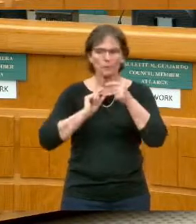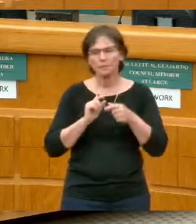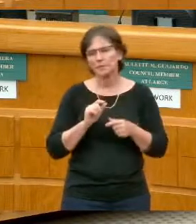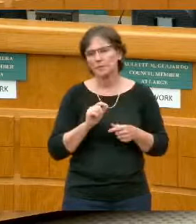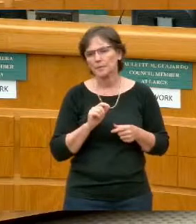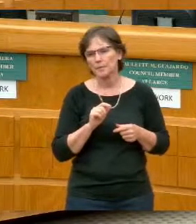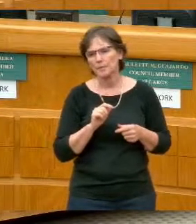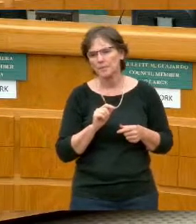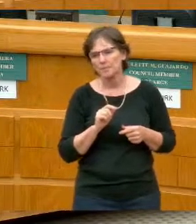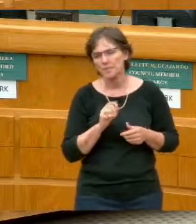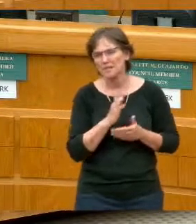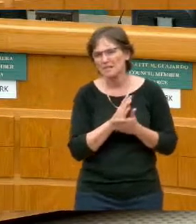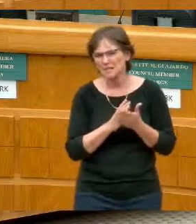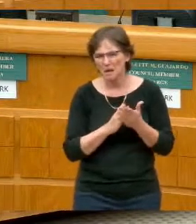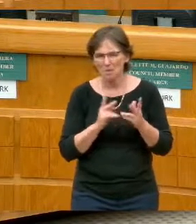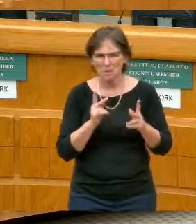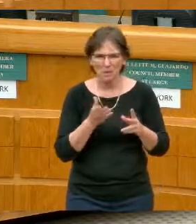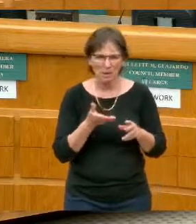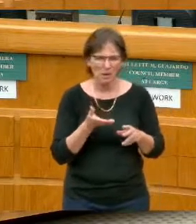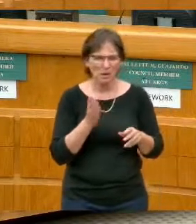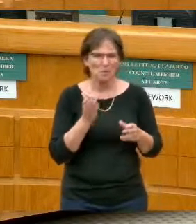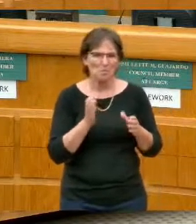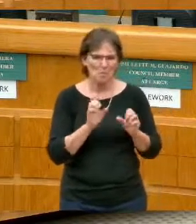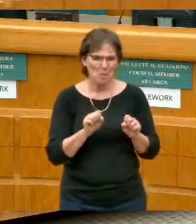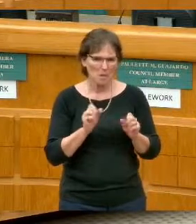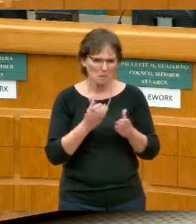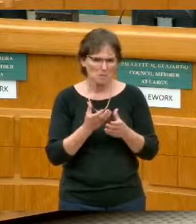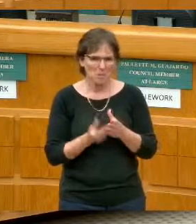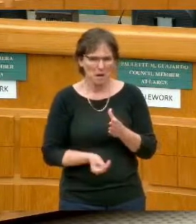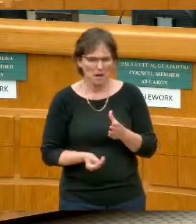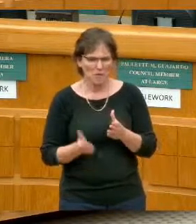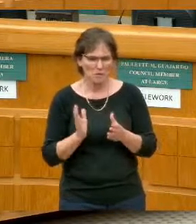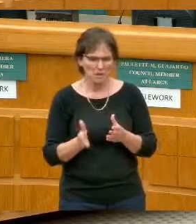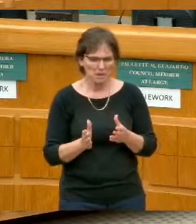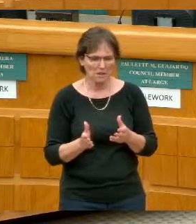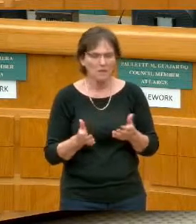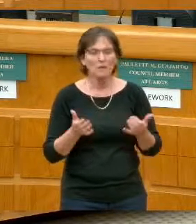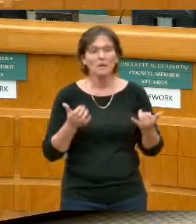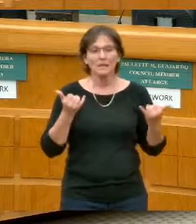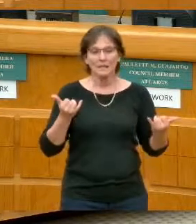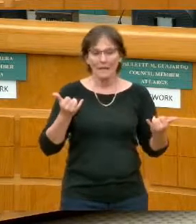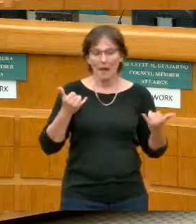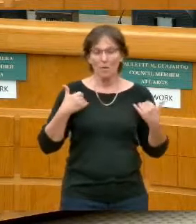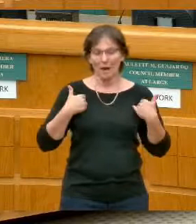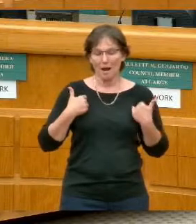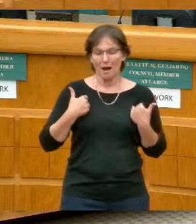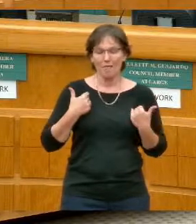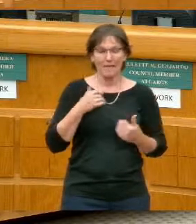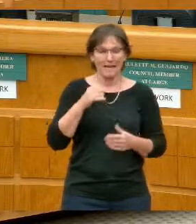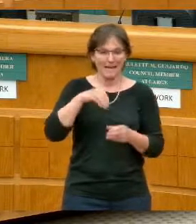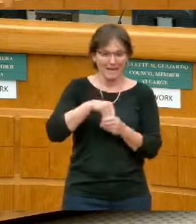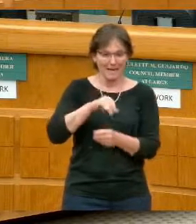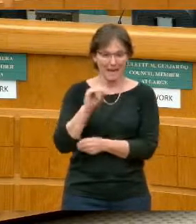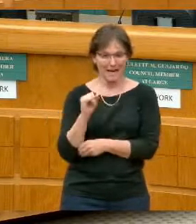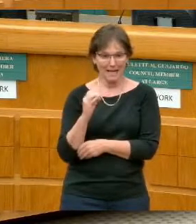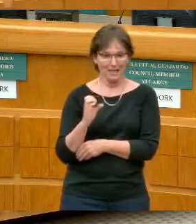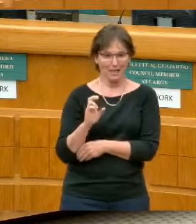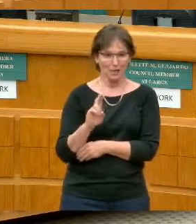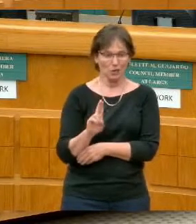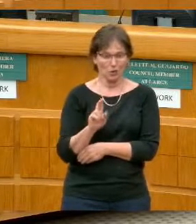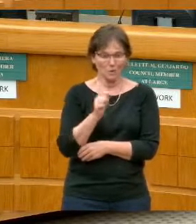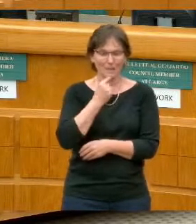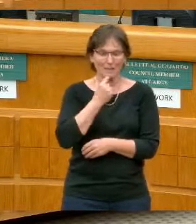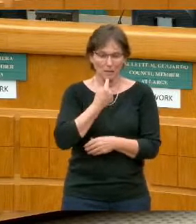on 9/11, we had 35 in the ICU, and today we have 32 still in the ICU for